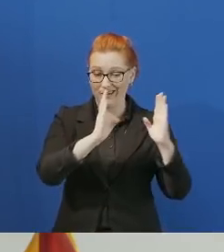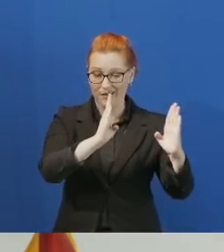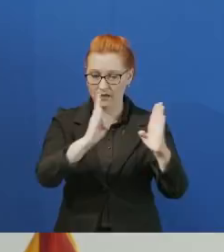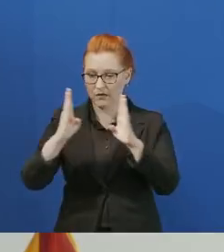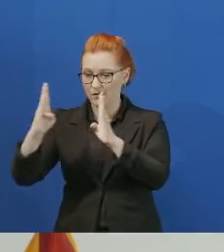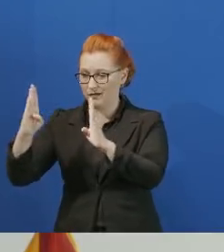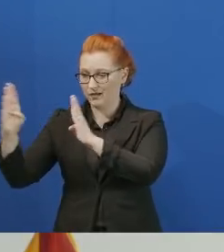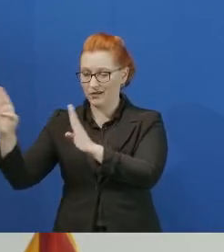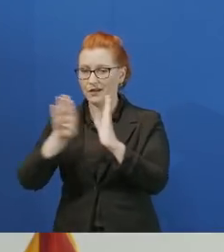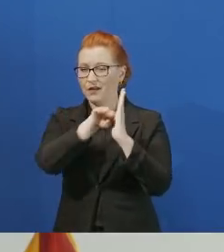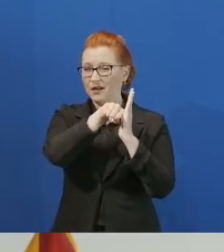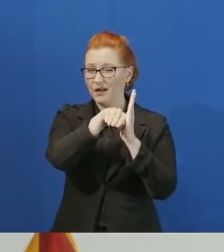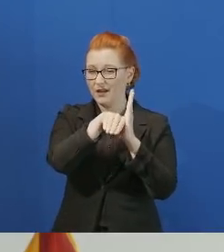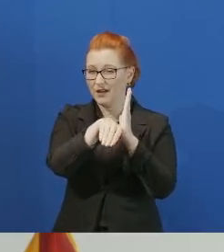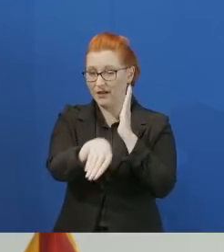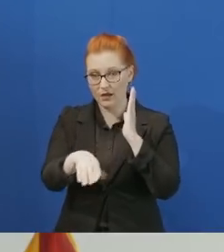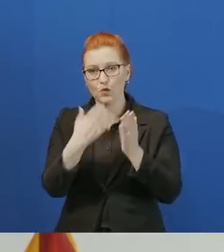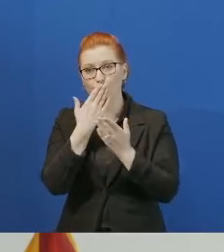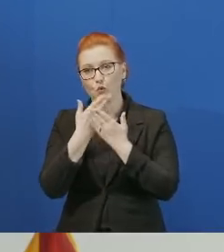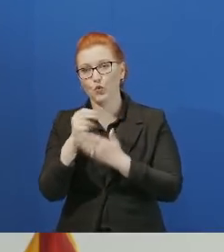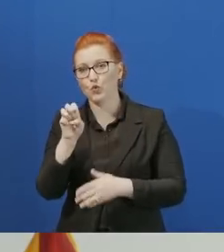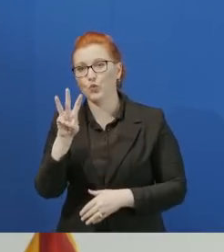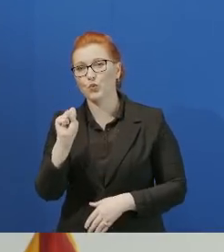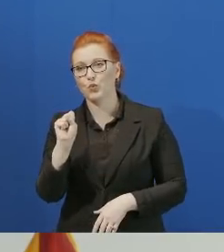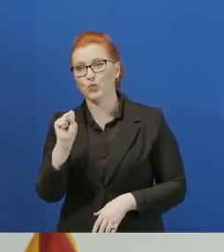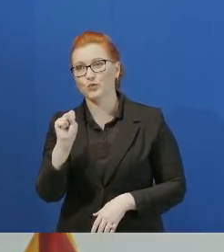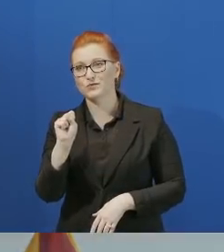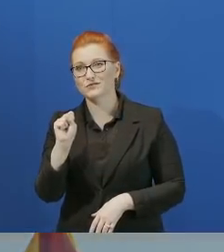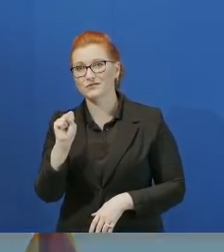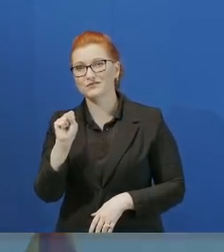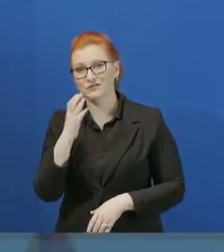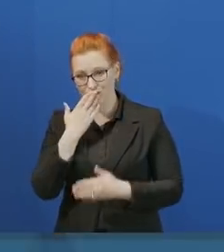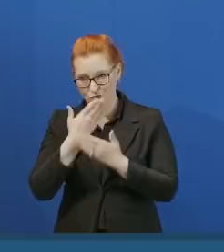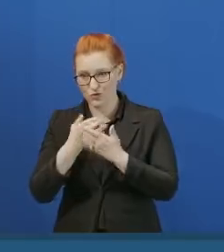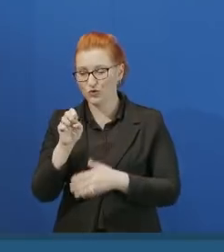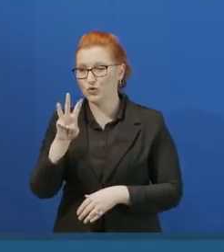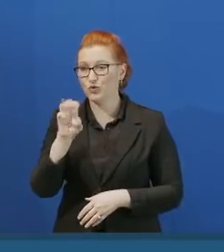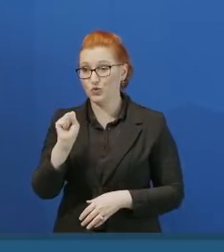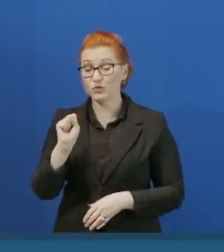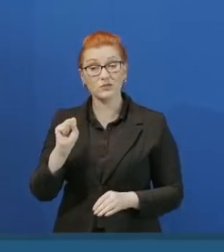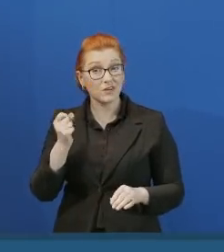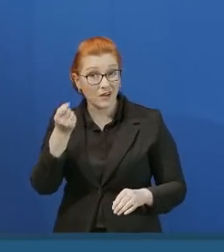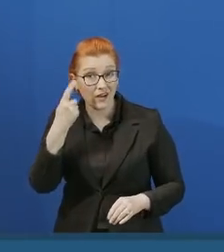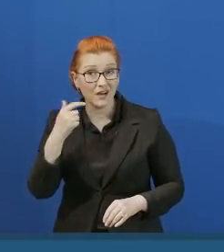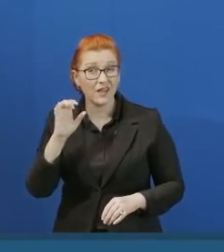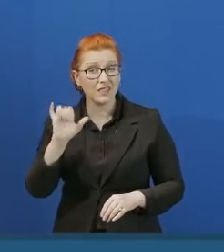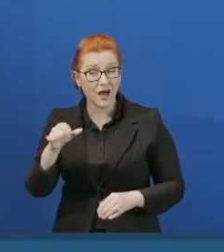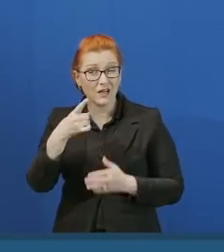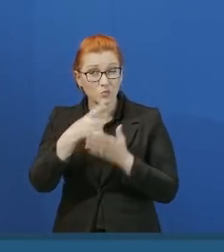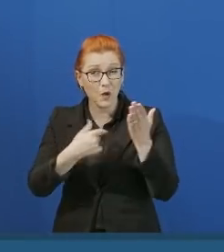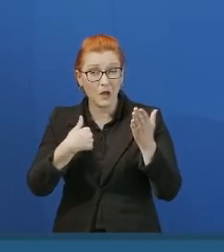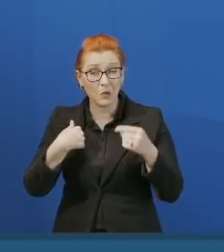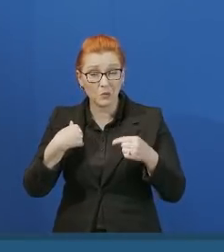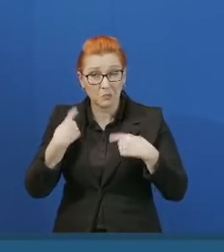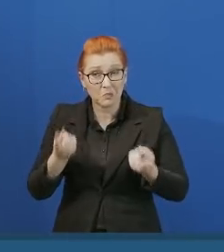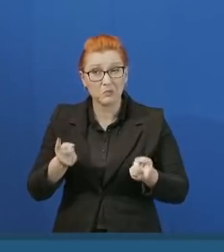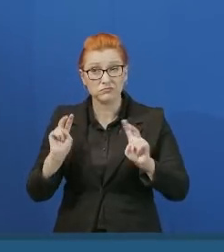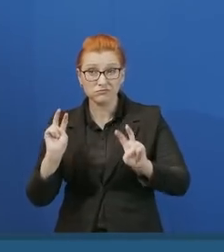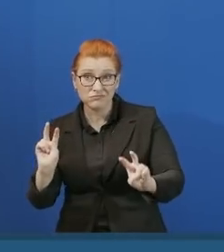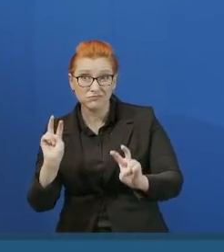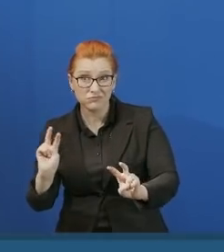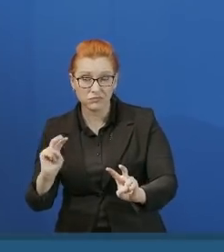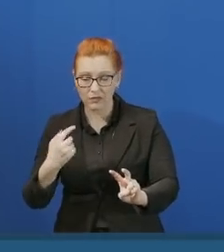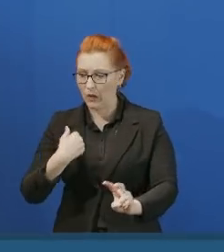news. And really, it's what we've been preparing for, is the unknown.